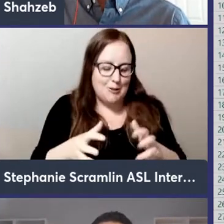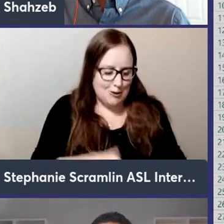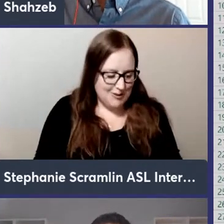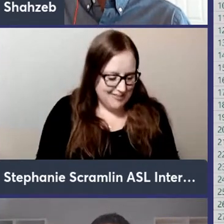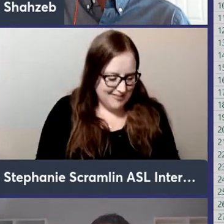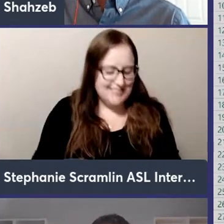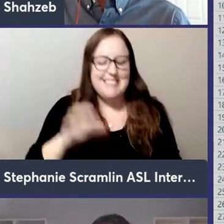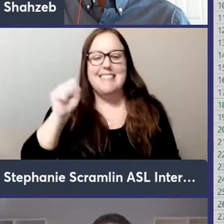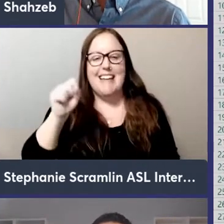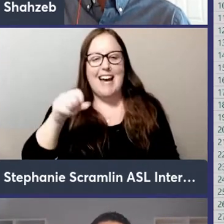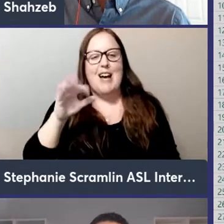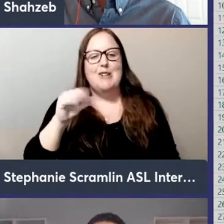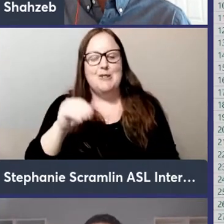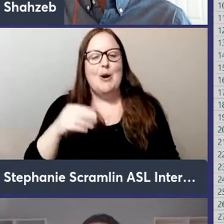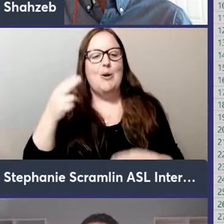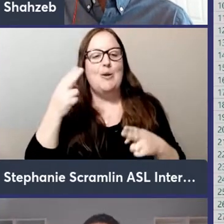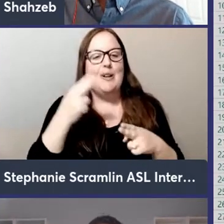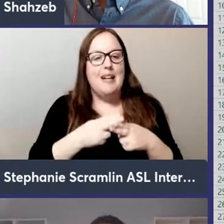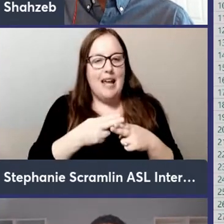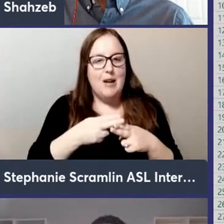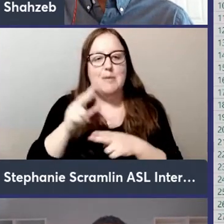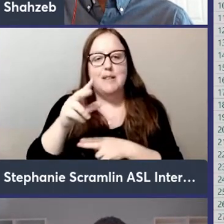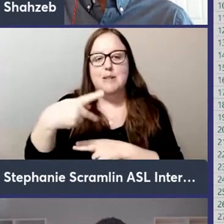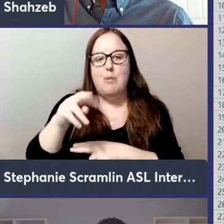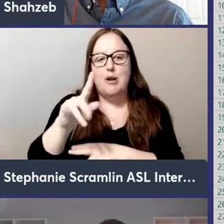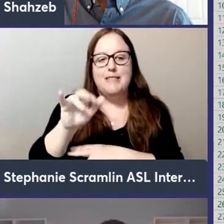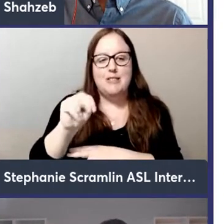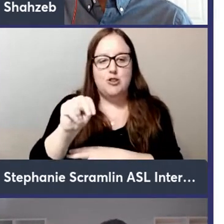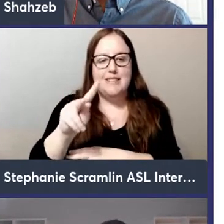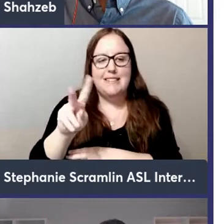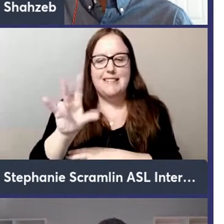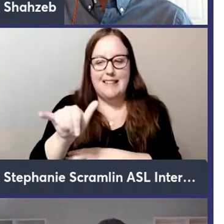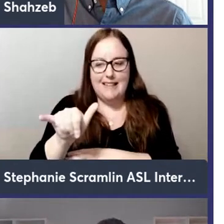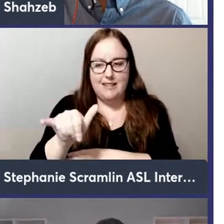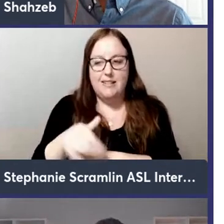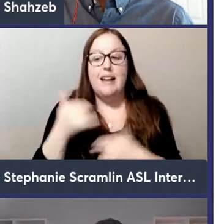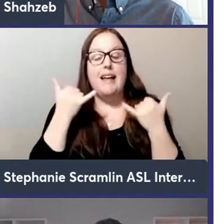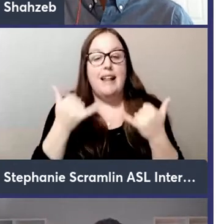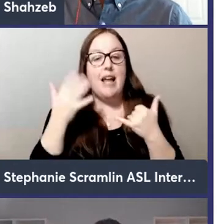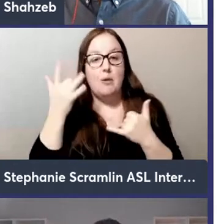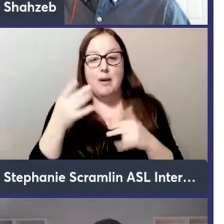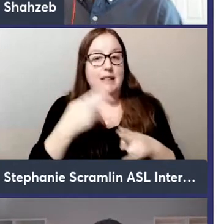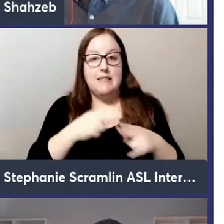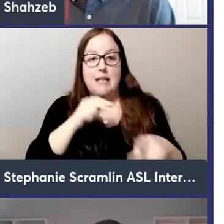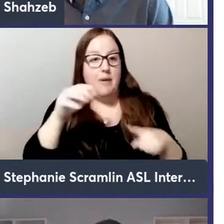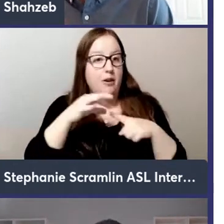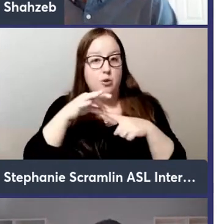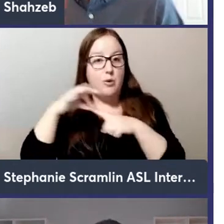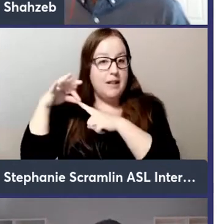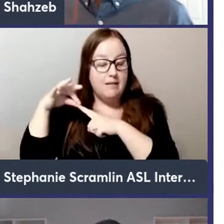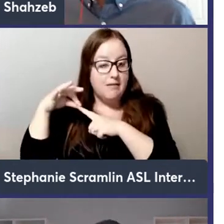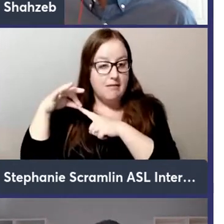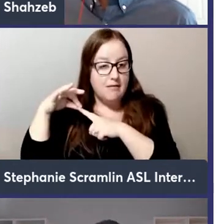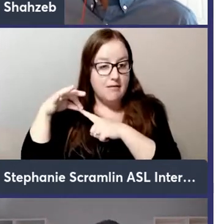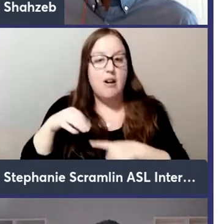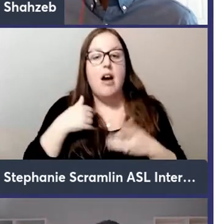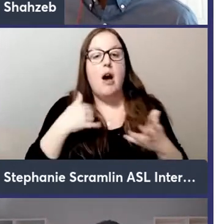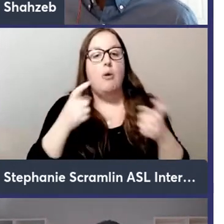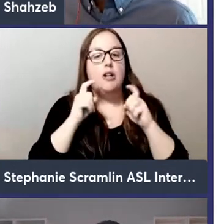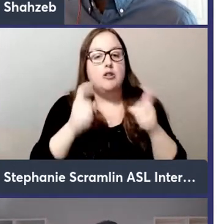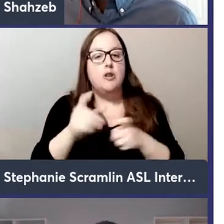So I'm using name as the partition key here. Okay. Now, because name is not unique, I also want to give a sort